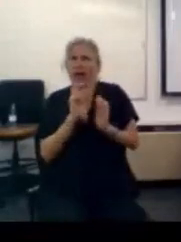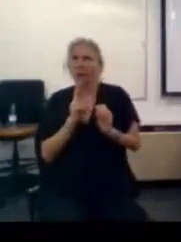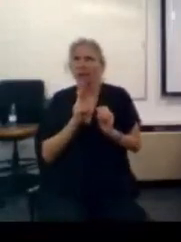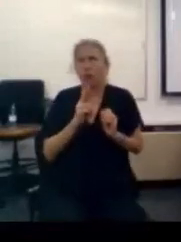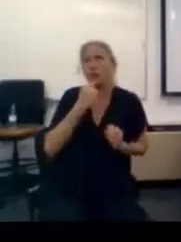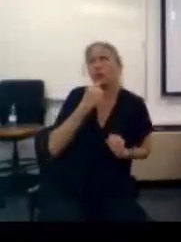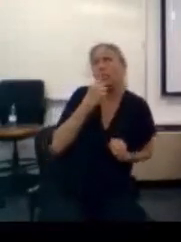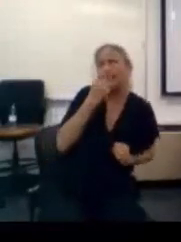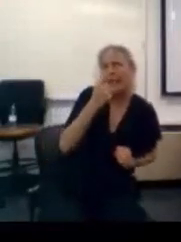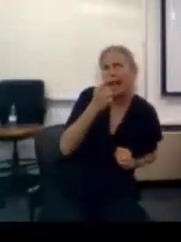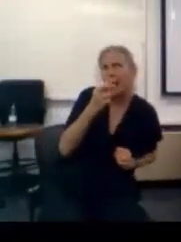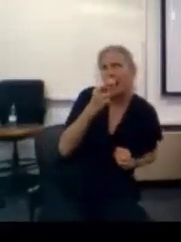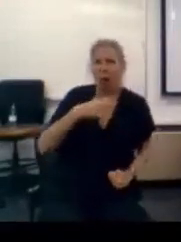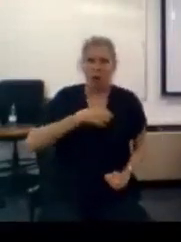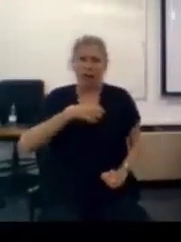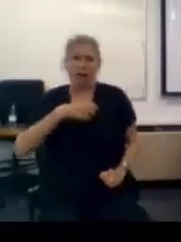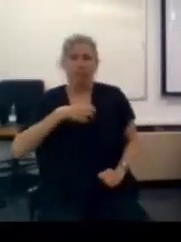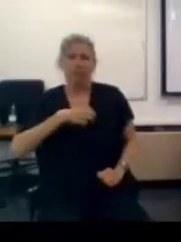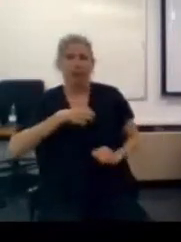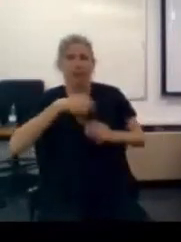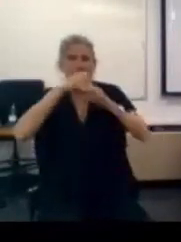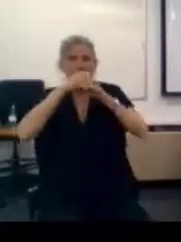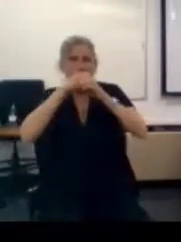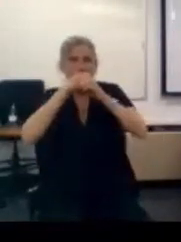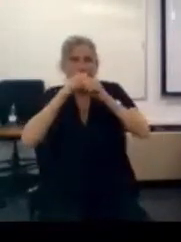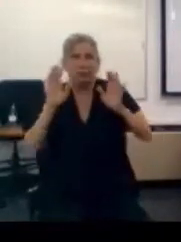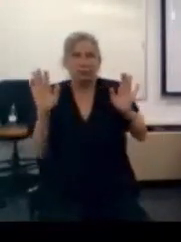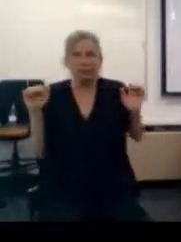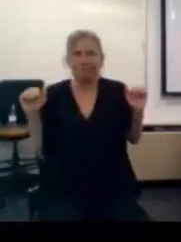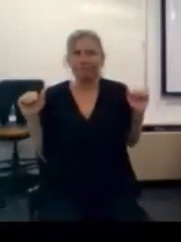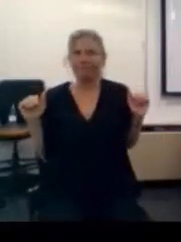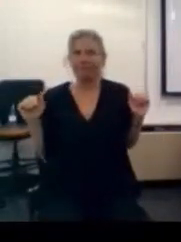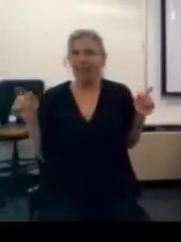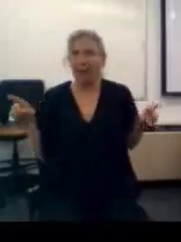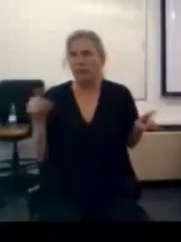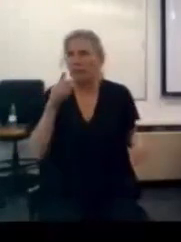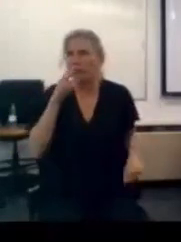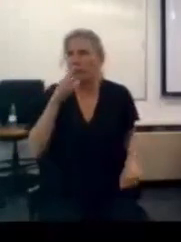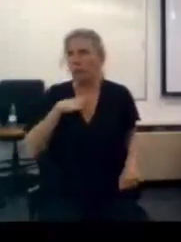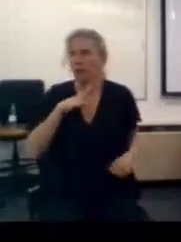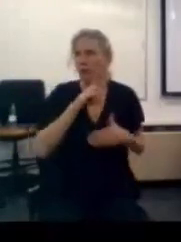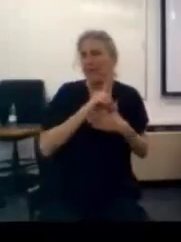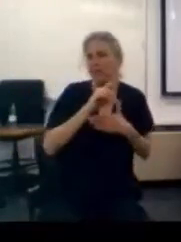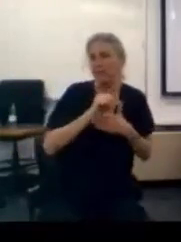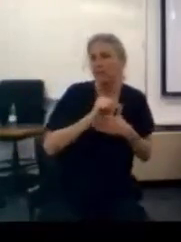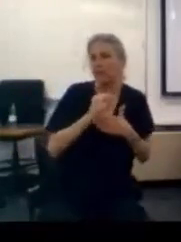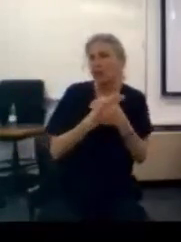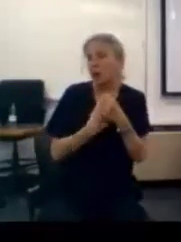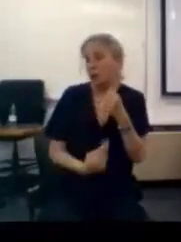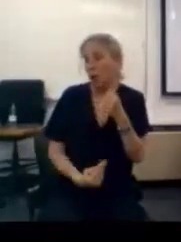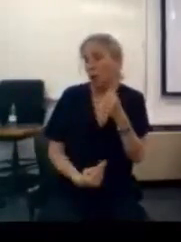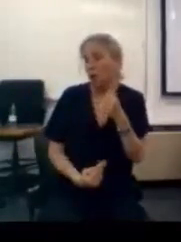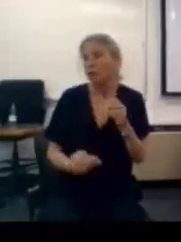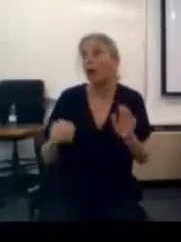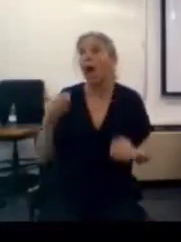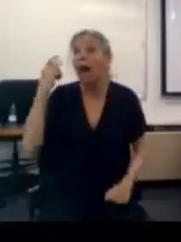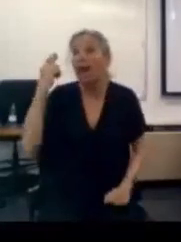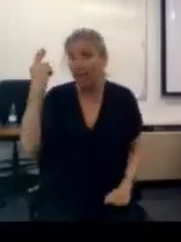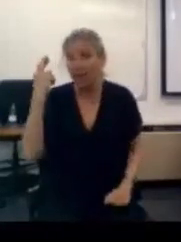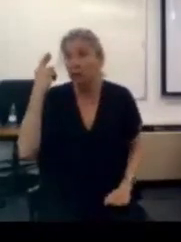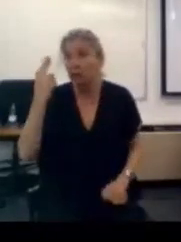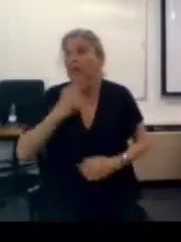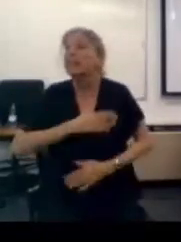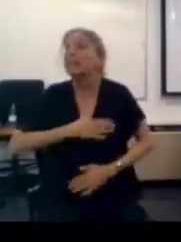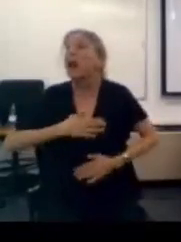not ask or report or complain or demand. So that's why I am